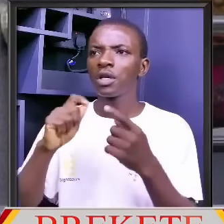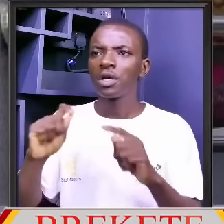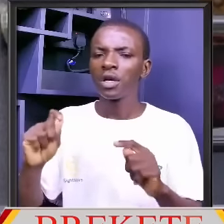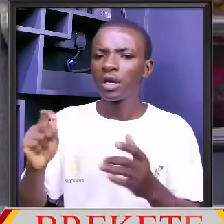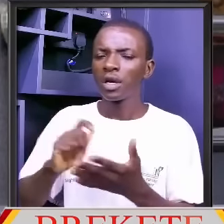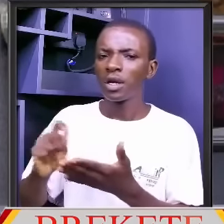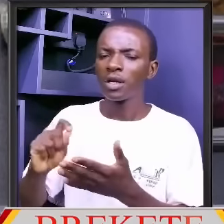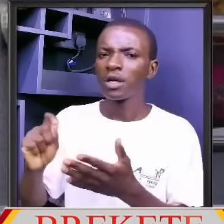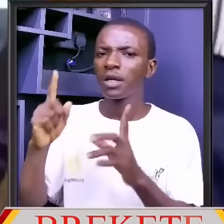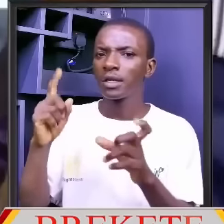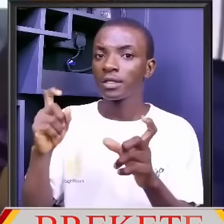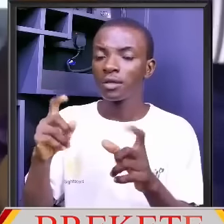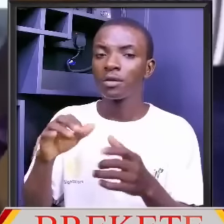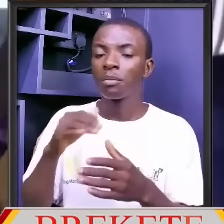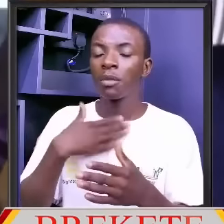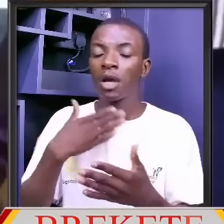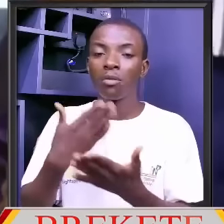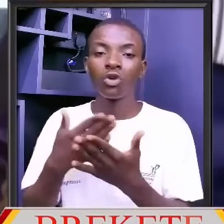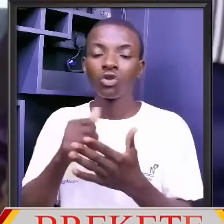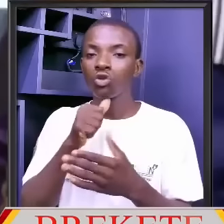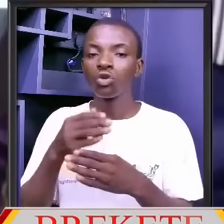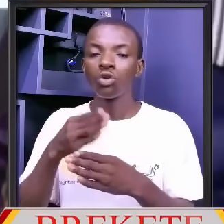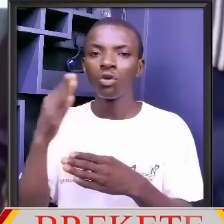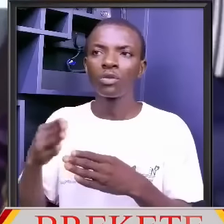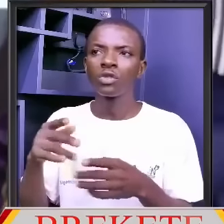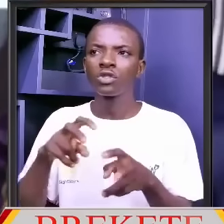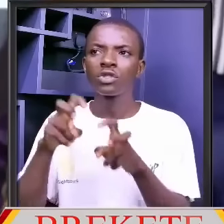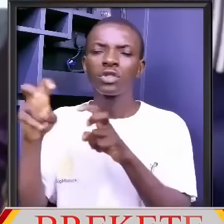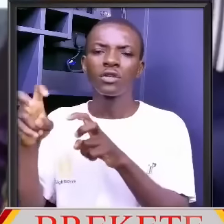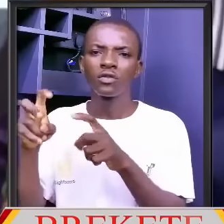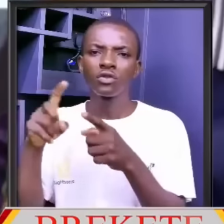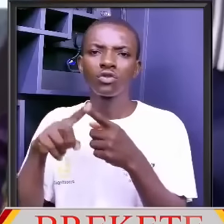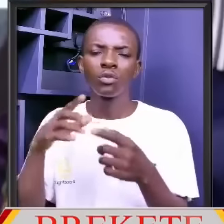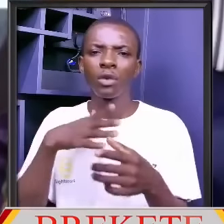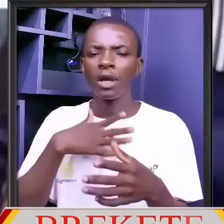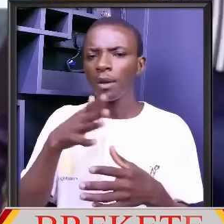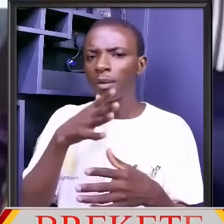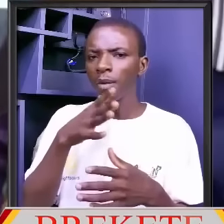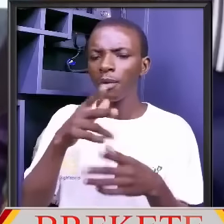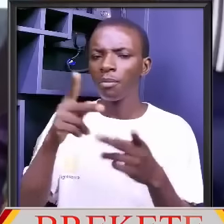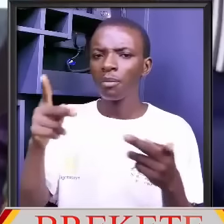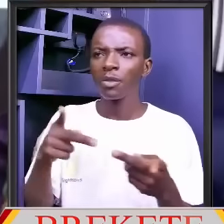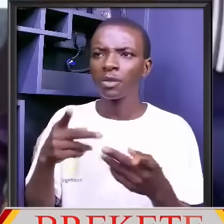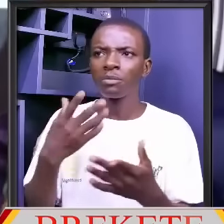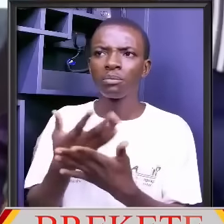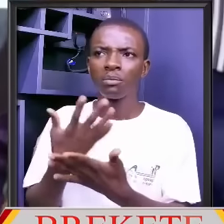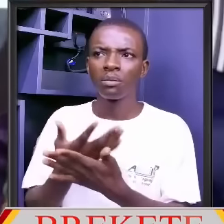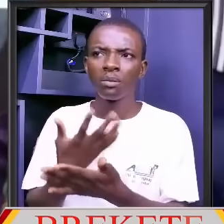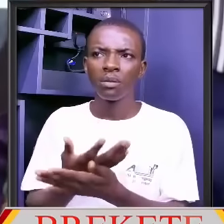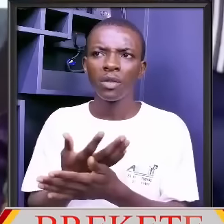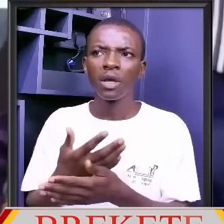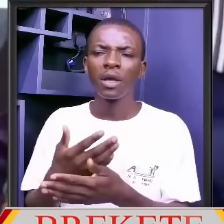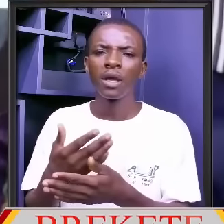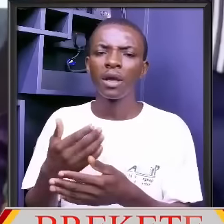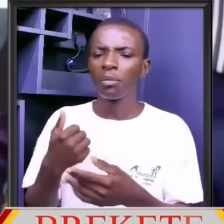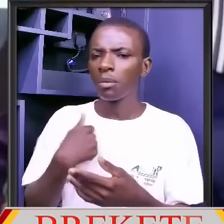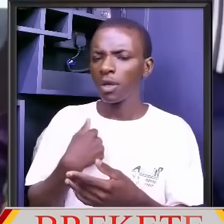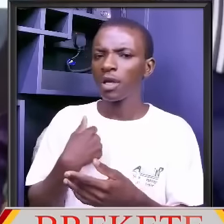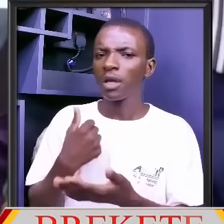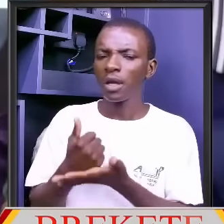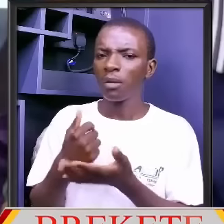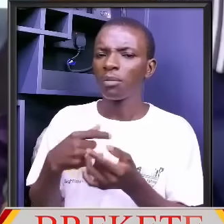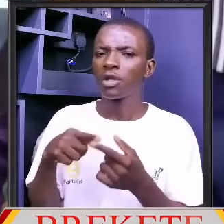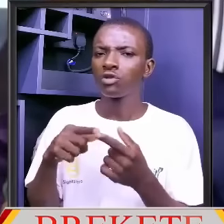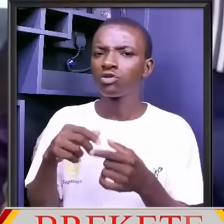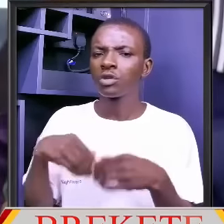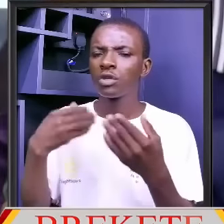senior WAEC. My money not can complete. I can't travel, go my mama place. I can't go beg him. Say, make it a beg. Make